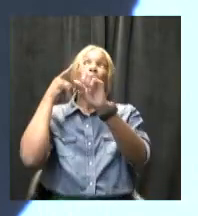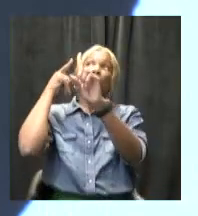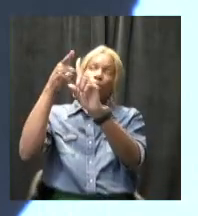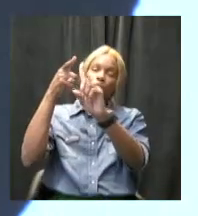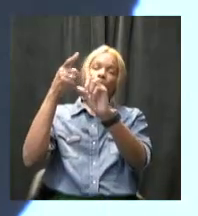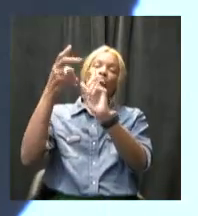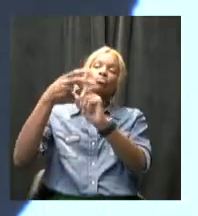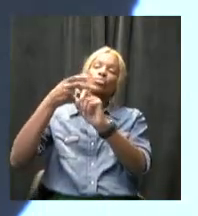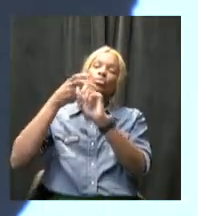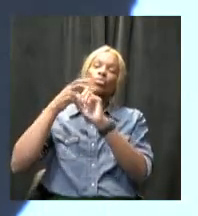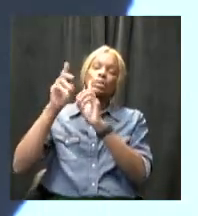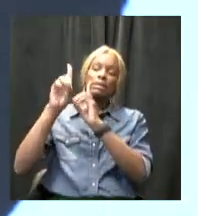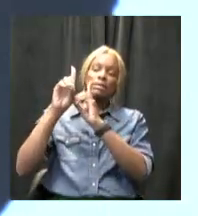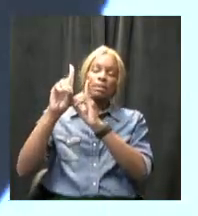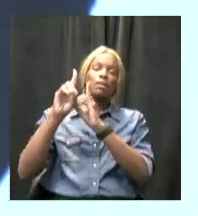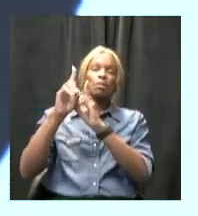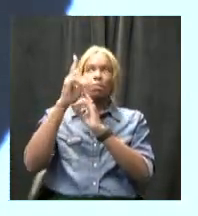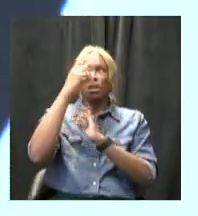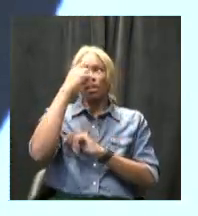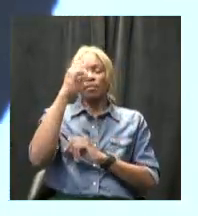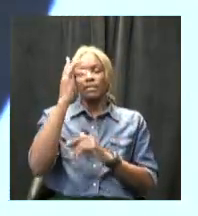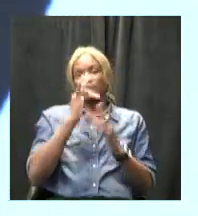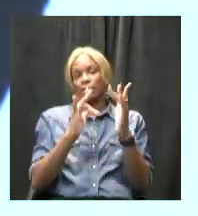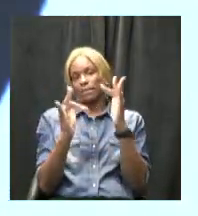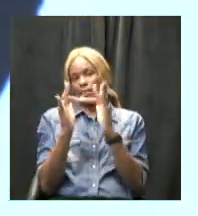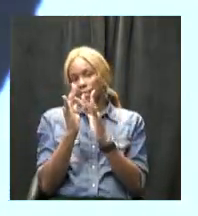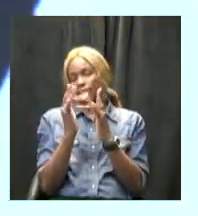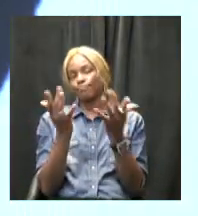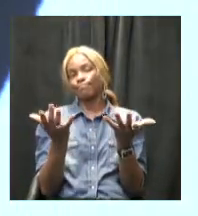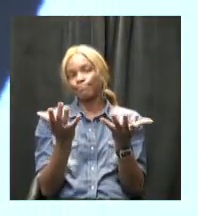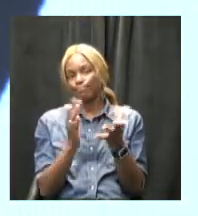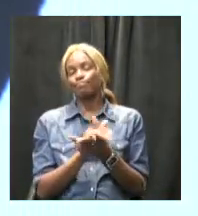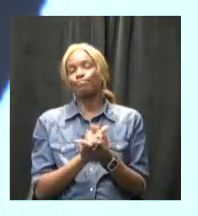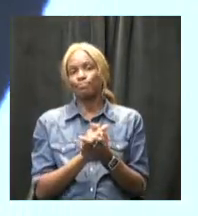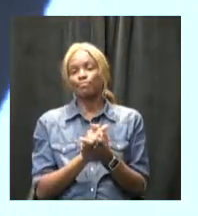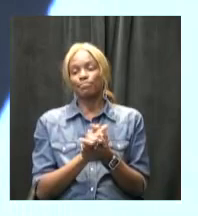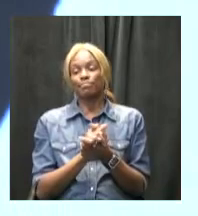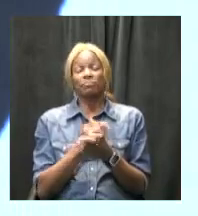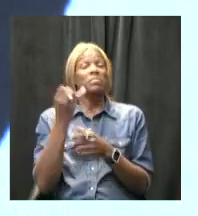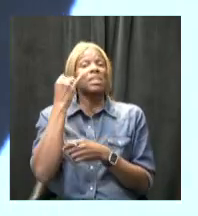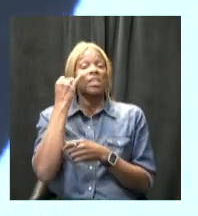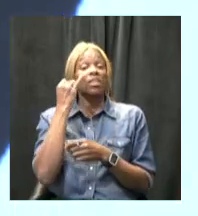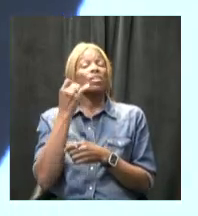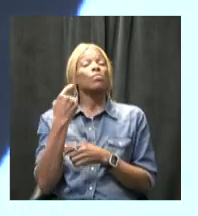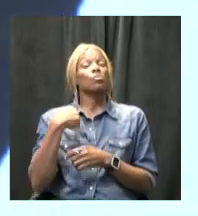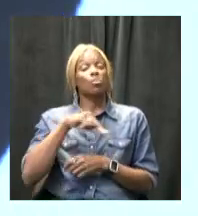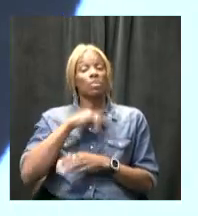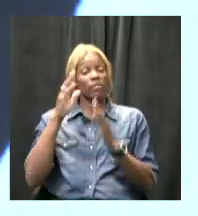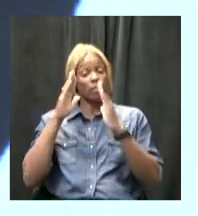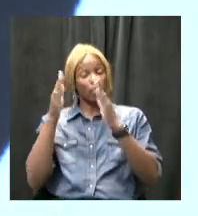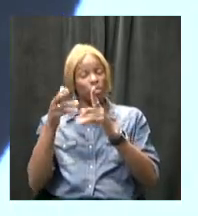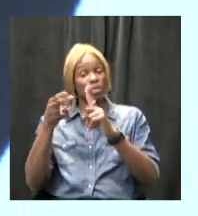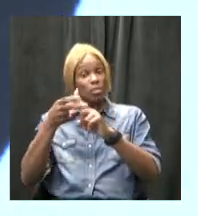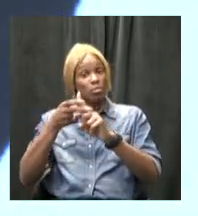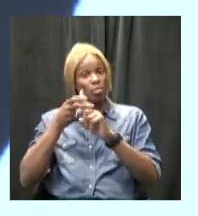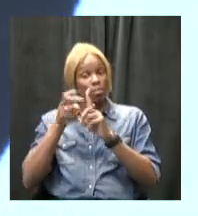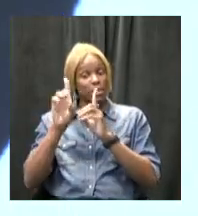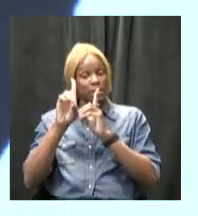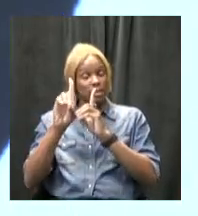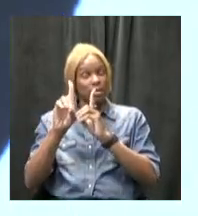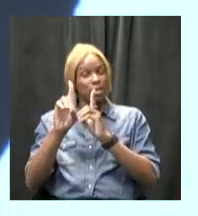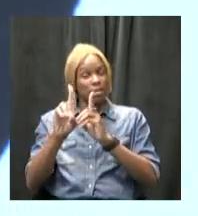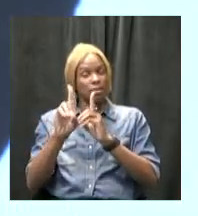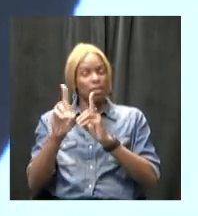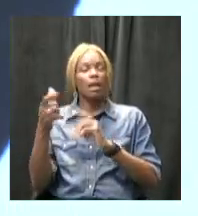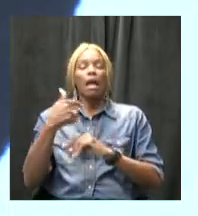disciples, listen, it really don't matter, right? If it's about making disciples and doing the work he's called us to, right, I